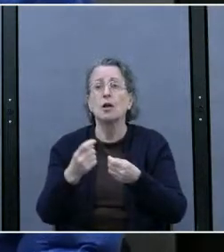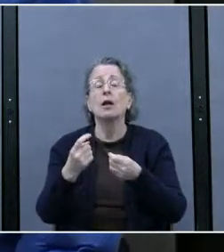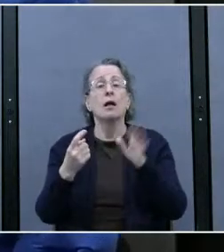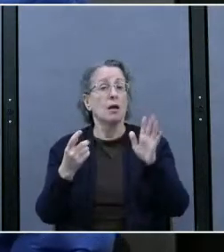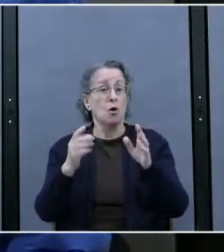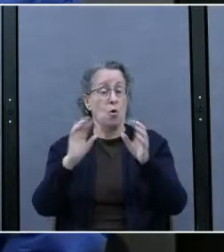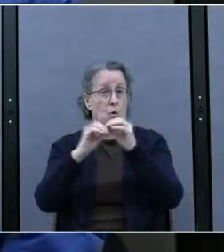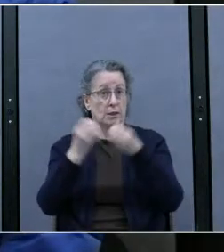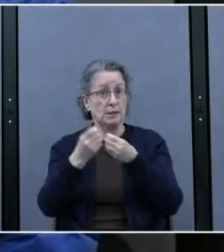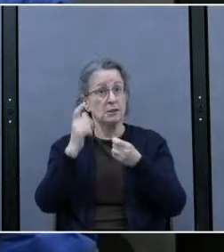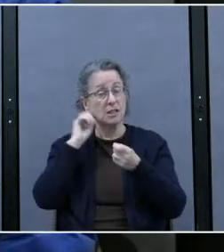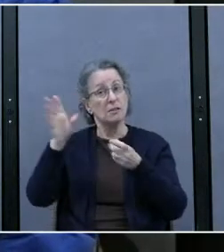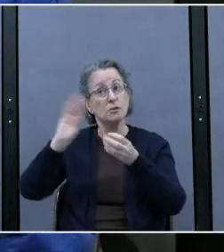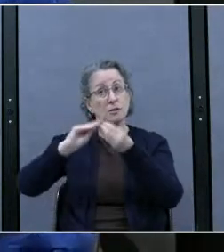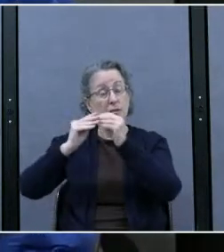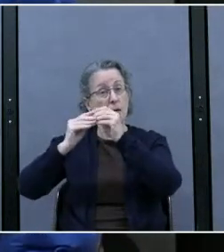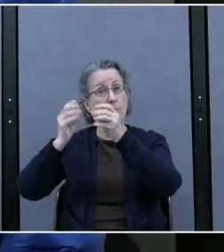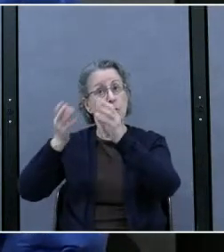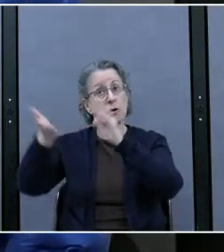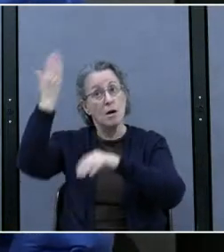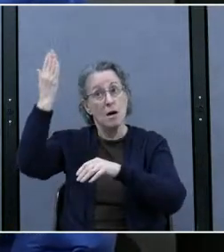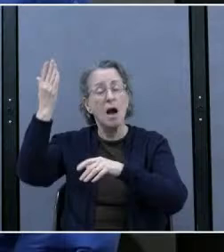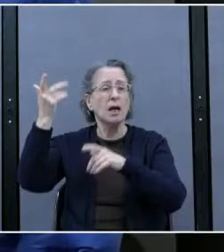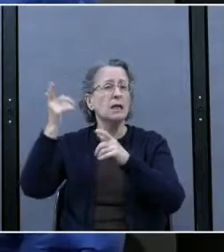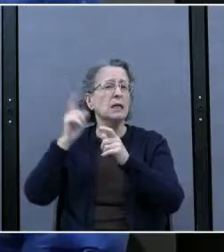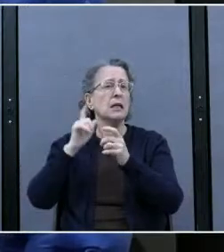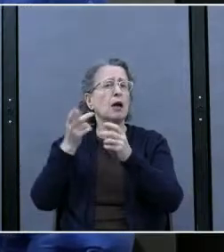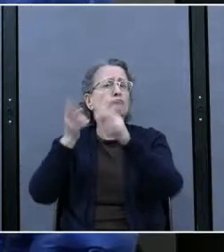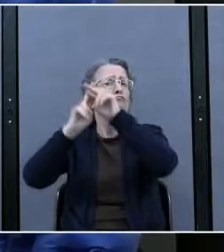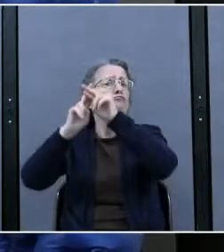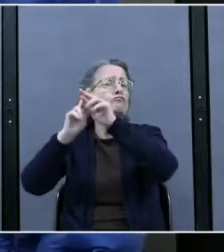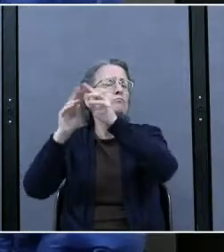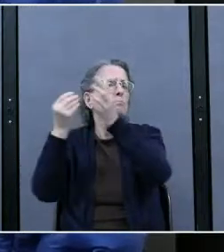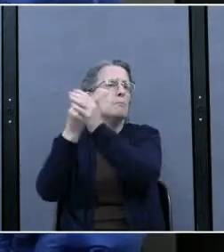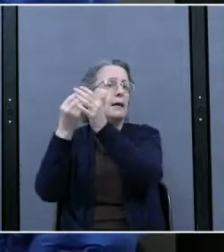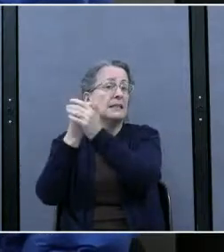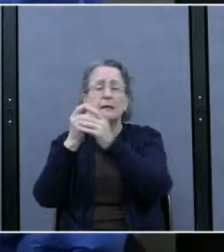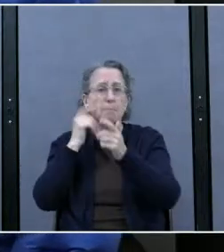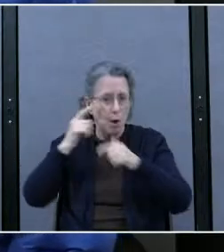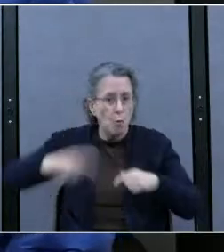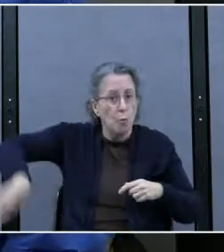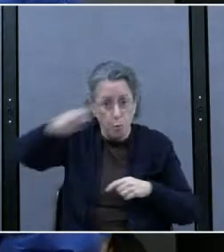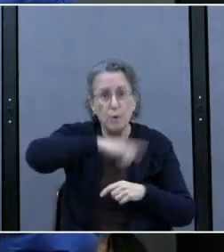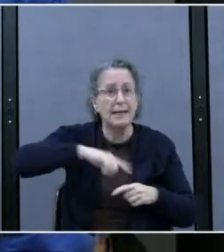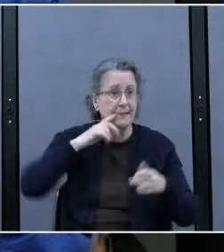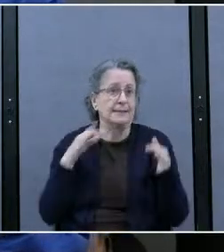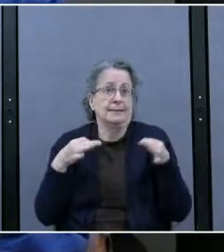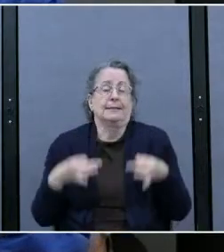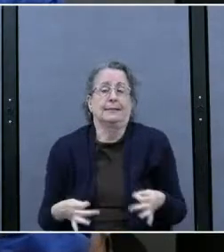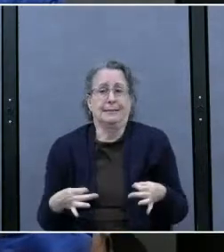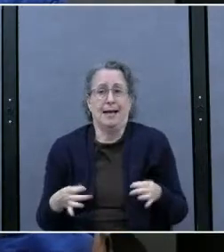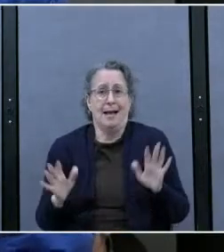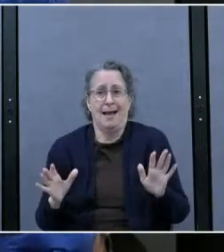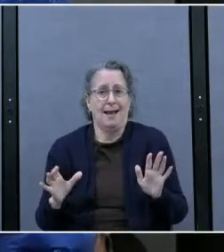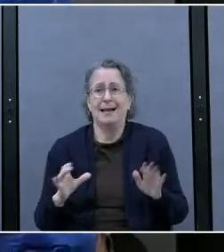were given a little bit more money, but all of that decision was made on the floor, so the committee did not need to get back together in